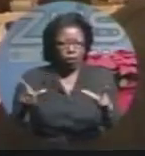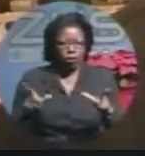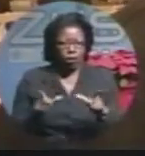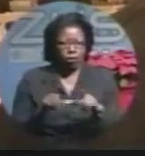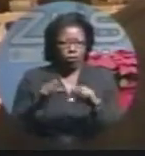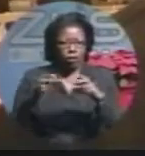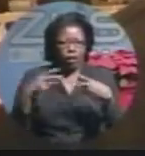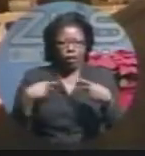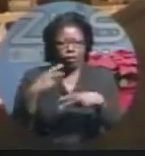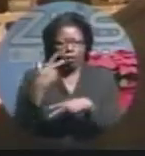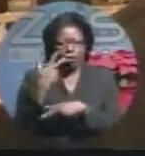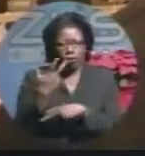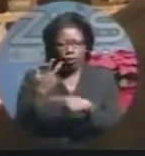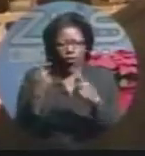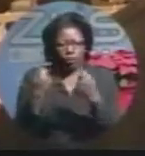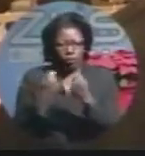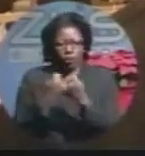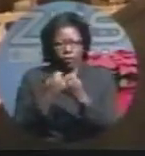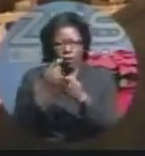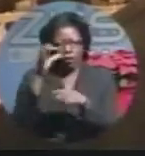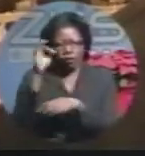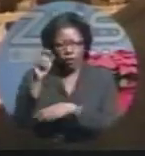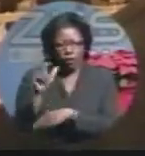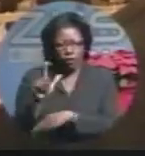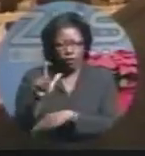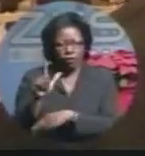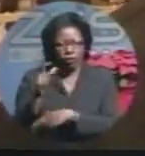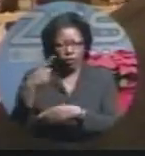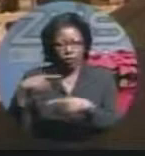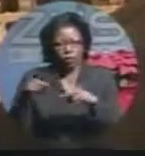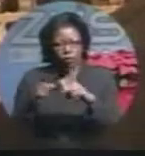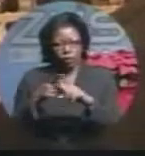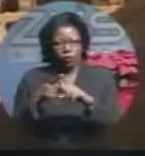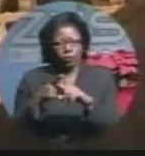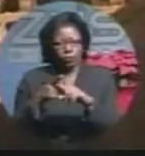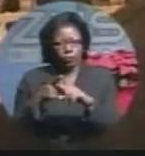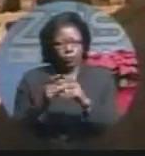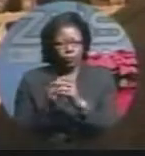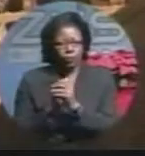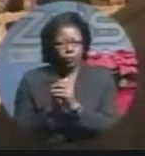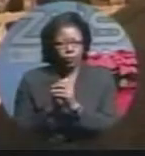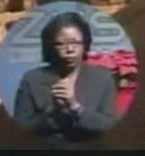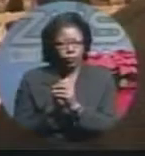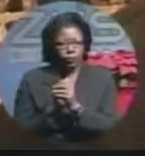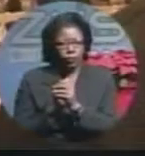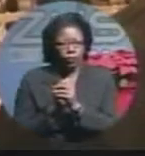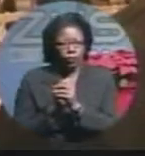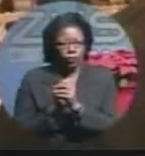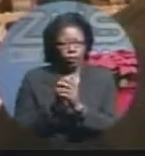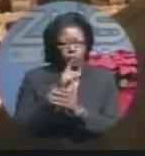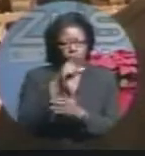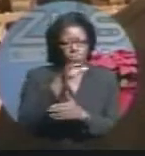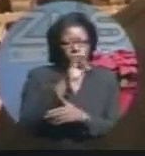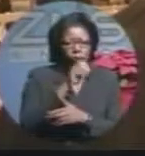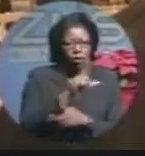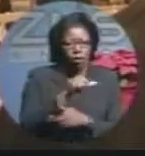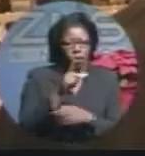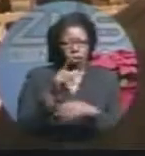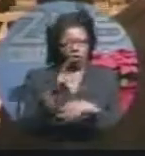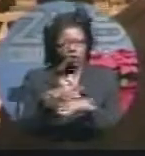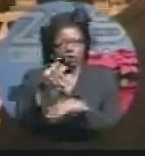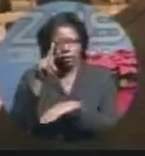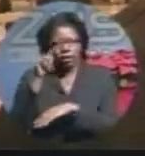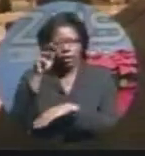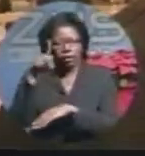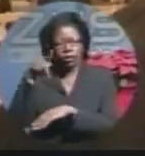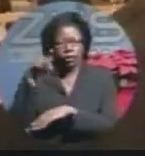we have 3 meets in Florida that we're looking at attending. One is in Fort Lauderdale, one is in Tampa, and